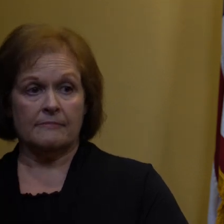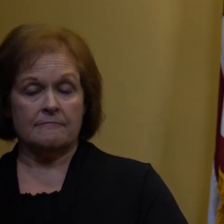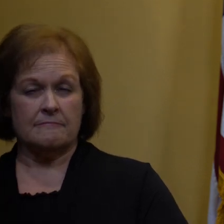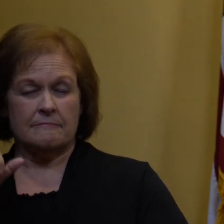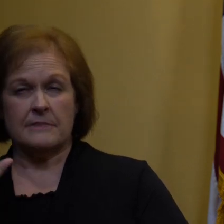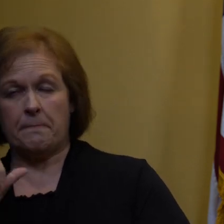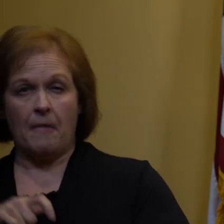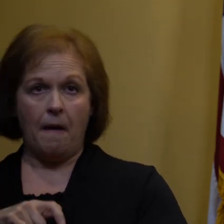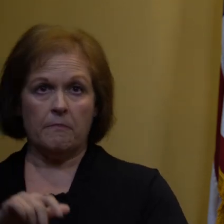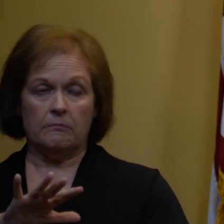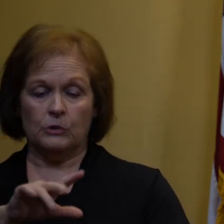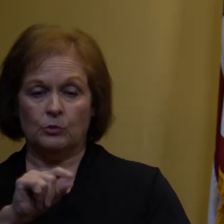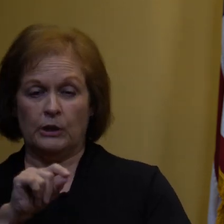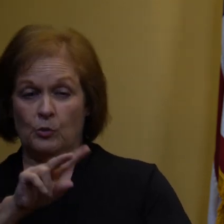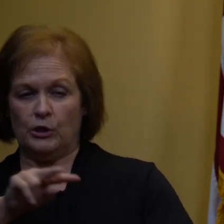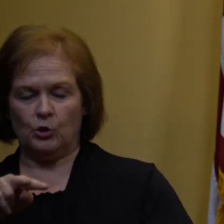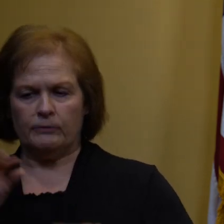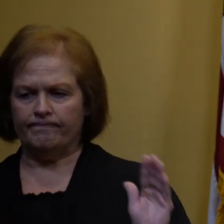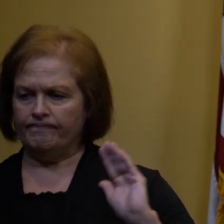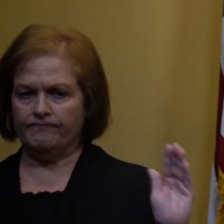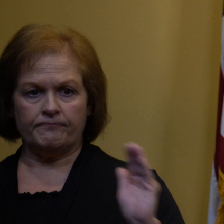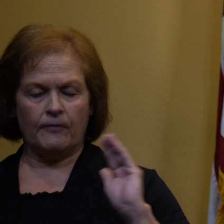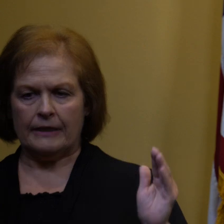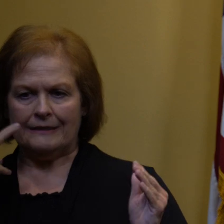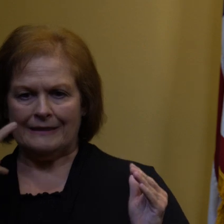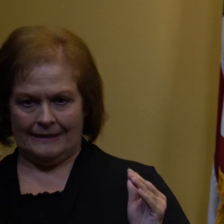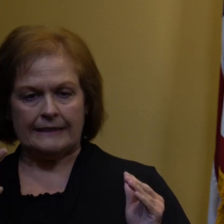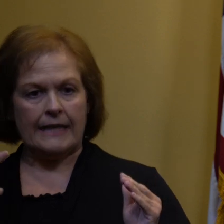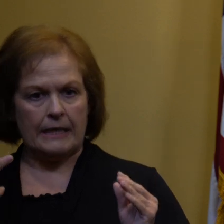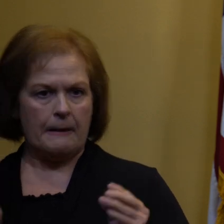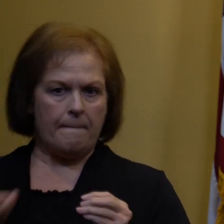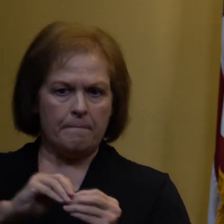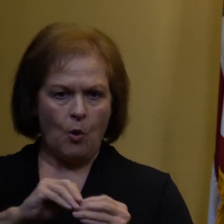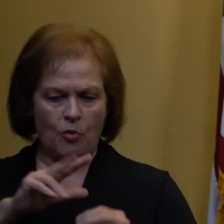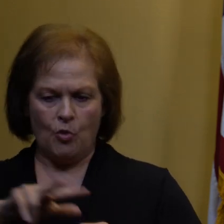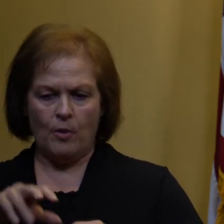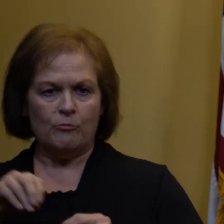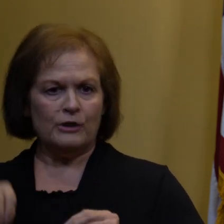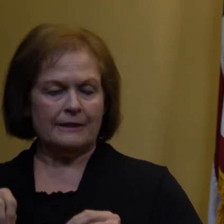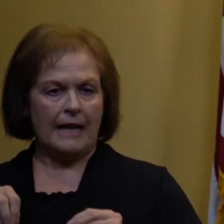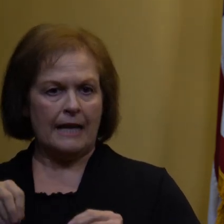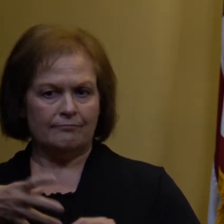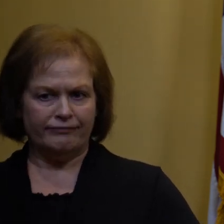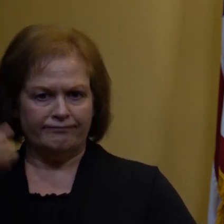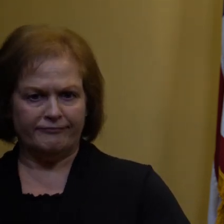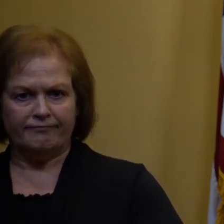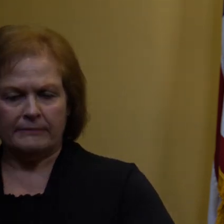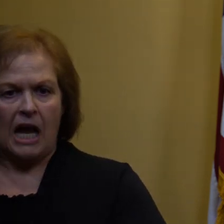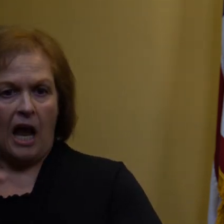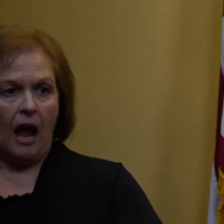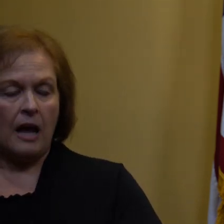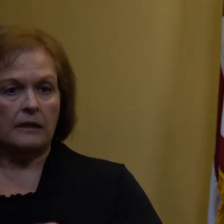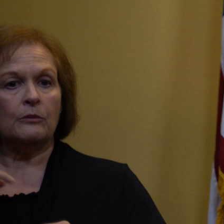time period in 2022, just showing an increase of 33%. Getting guns off the street is something